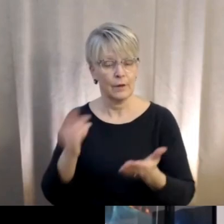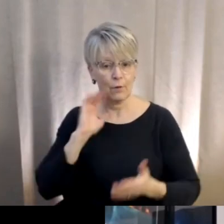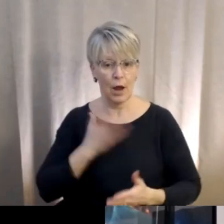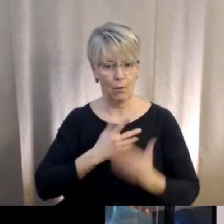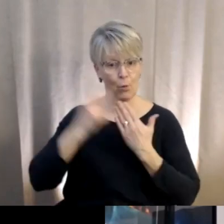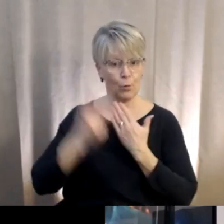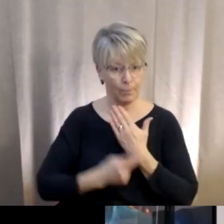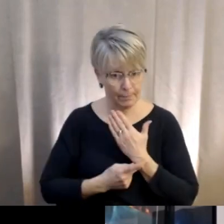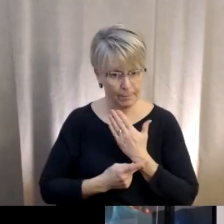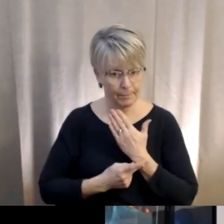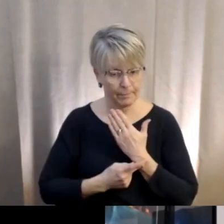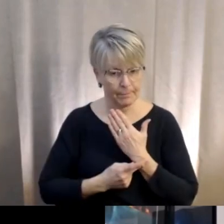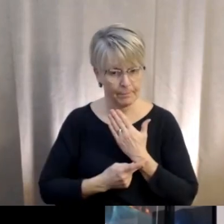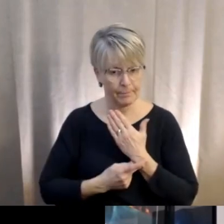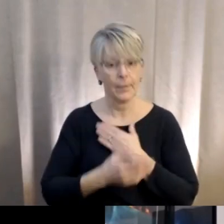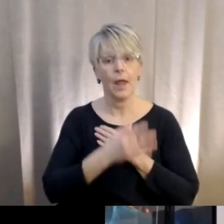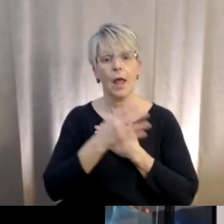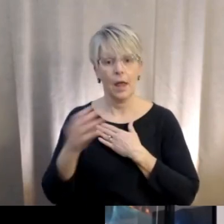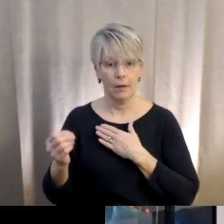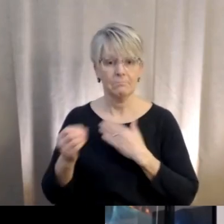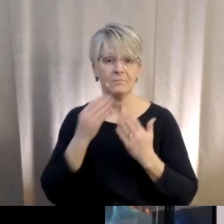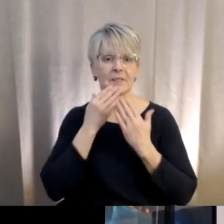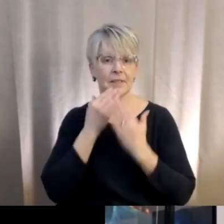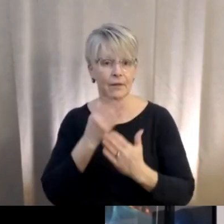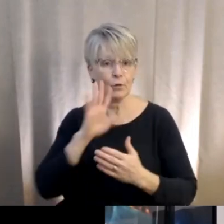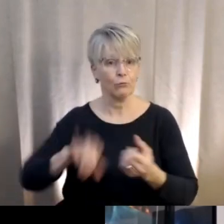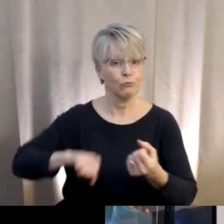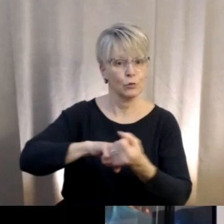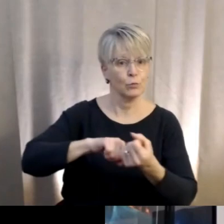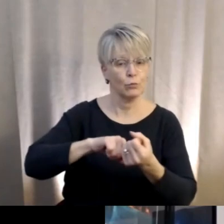programming. And we are thankful for the support that they're